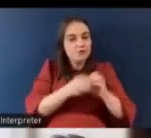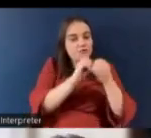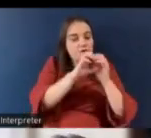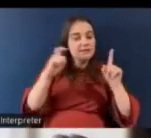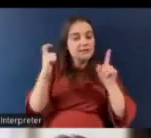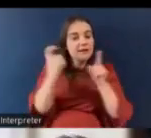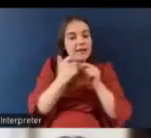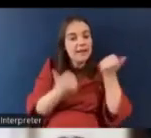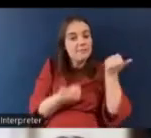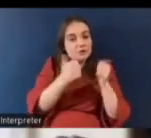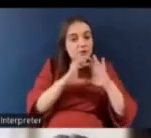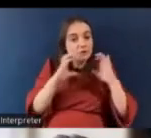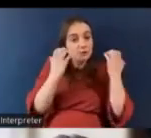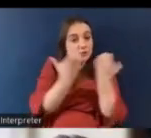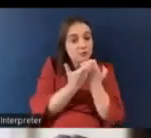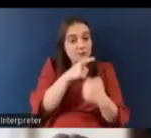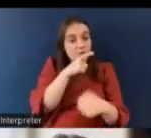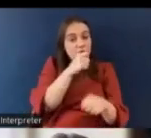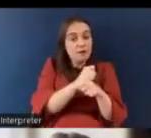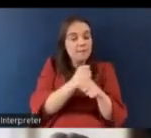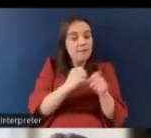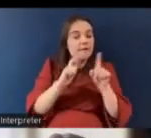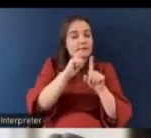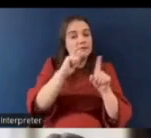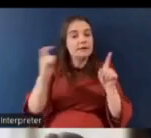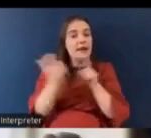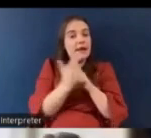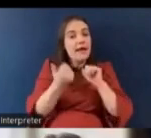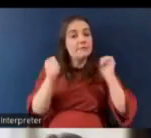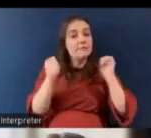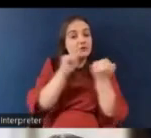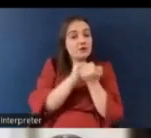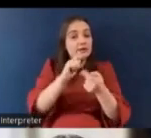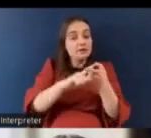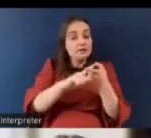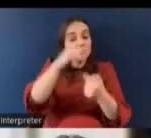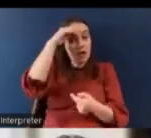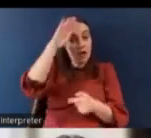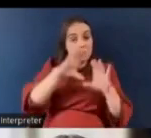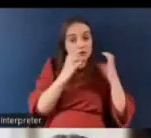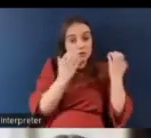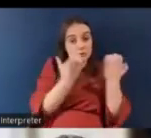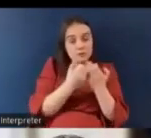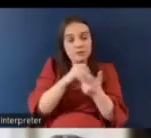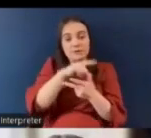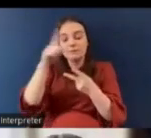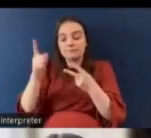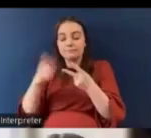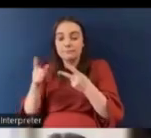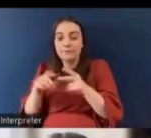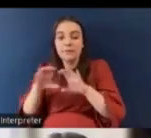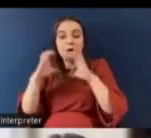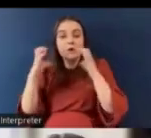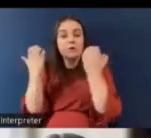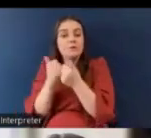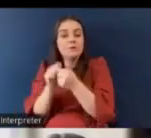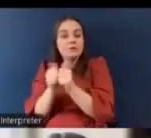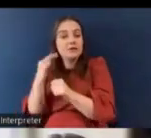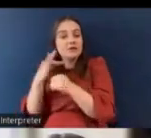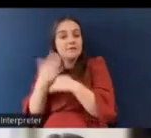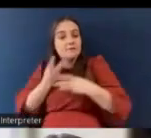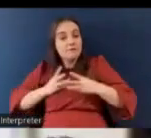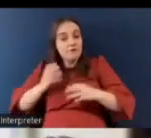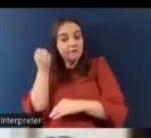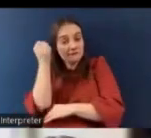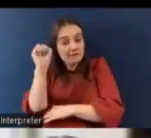which is a toolkit on the impacts of climate change in Irish communities, and then Community Action for Feminist Climate Justice, which is a toolkit